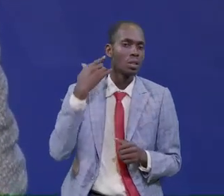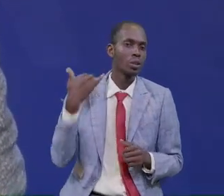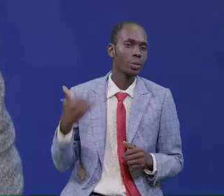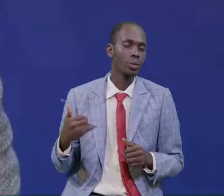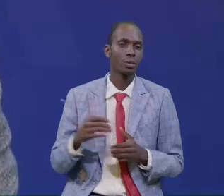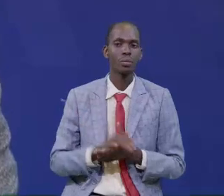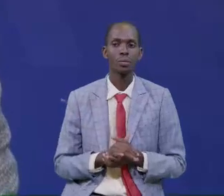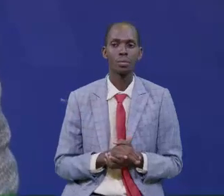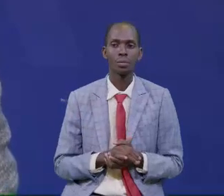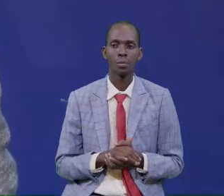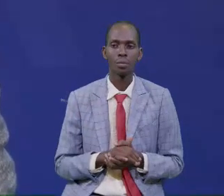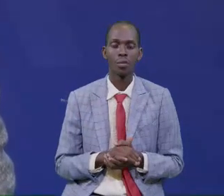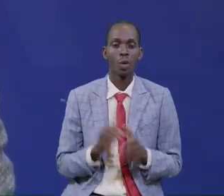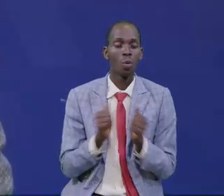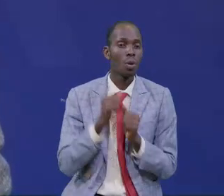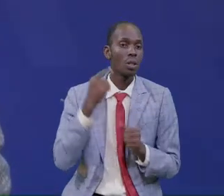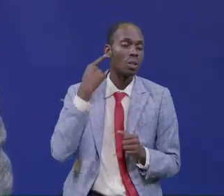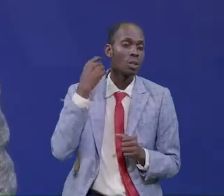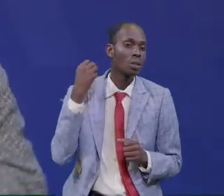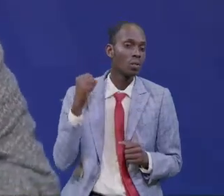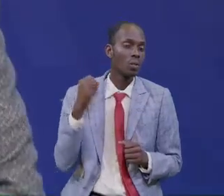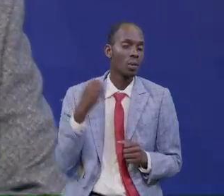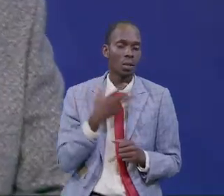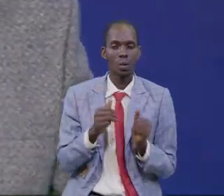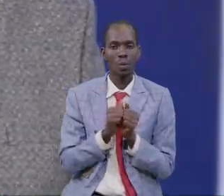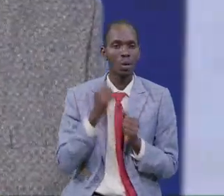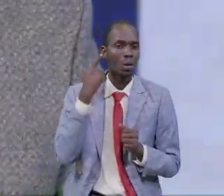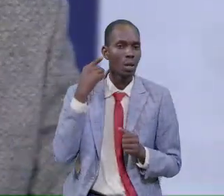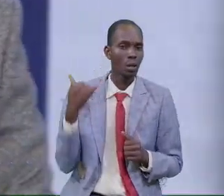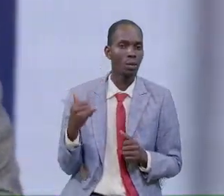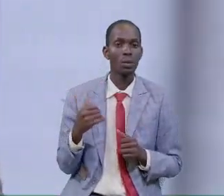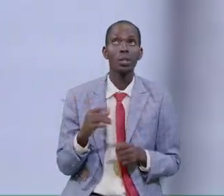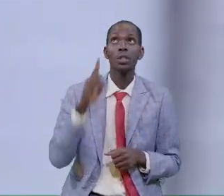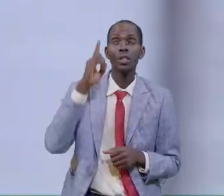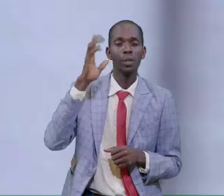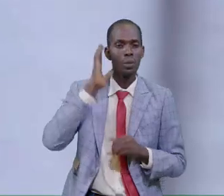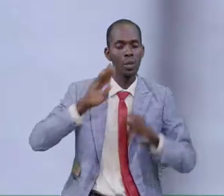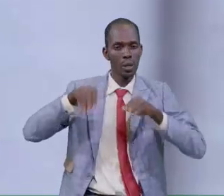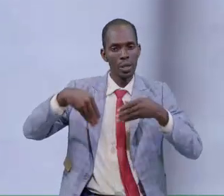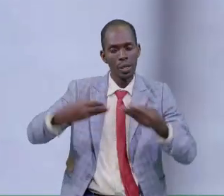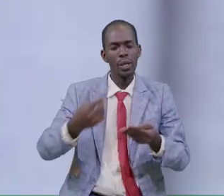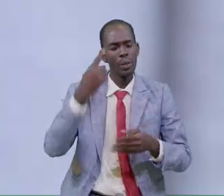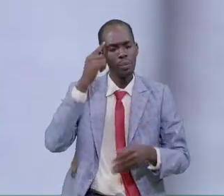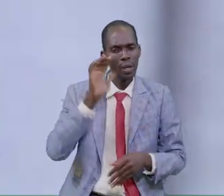With silver and gold. He's going to provide for all your needs from today.